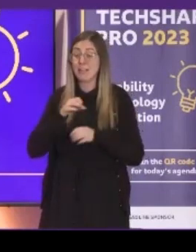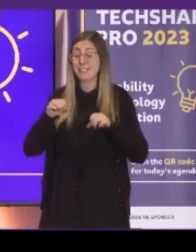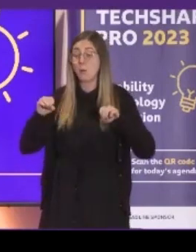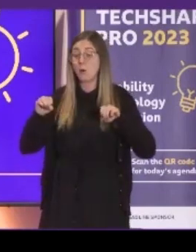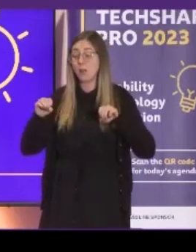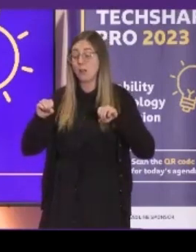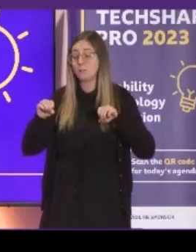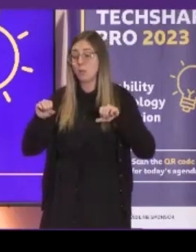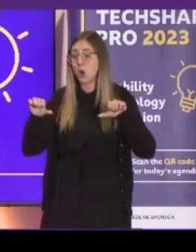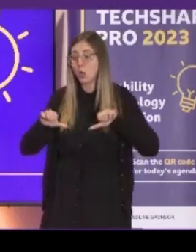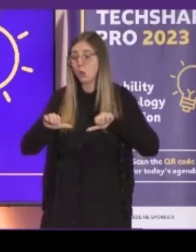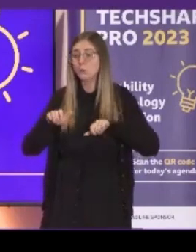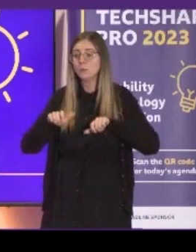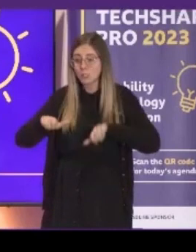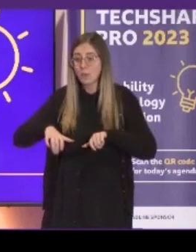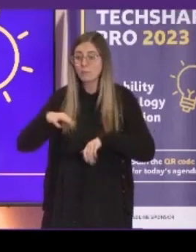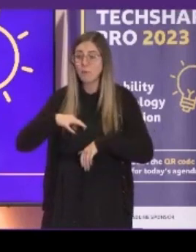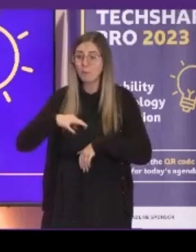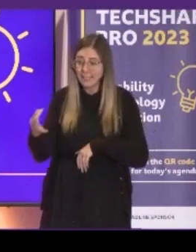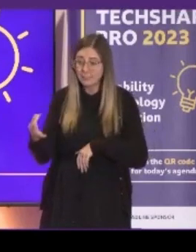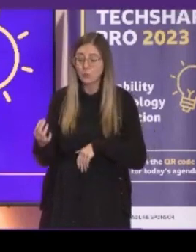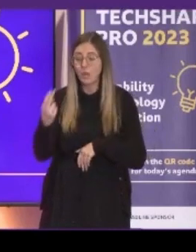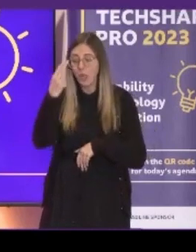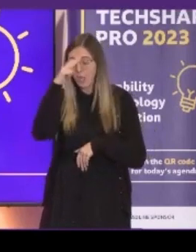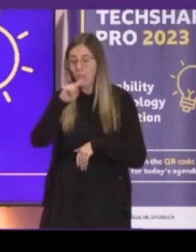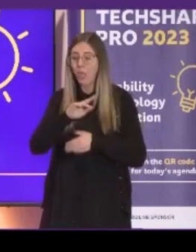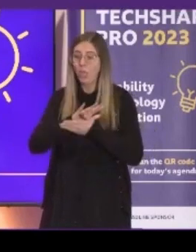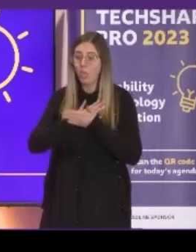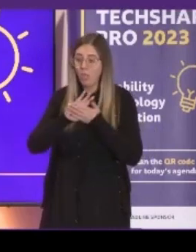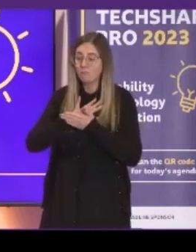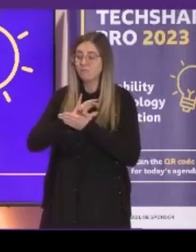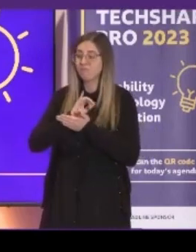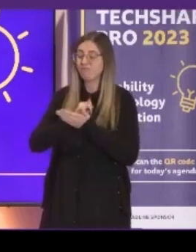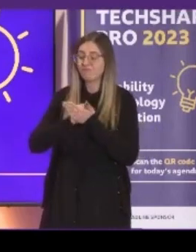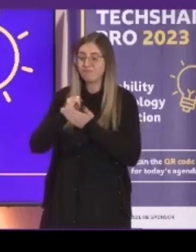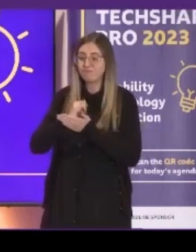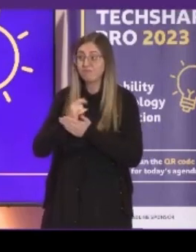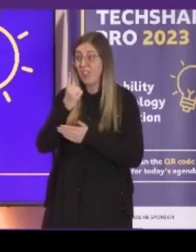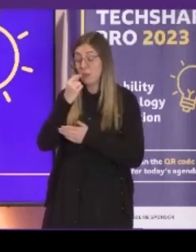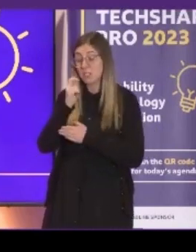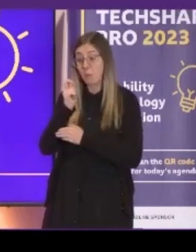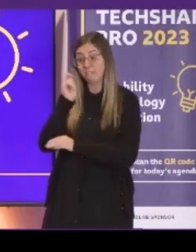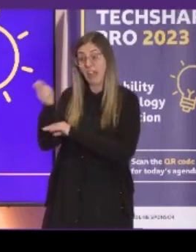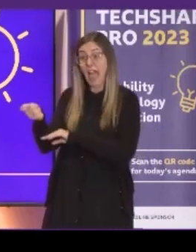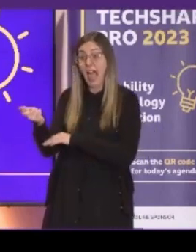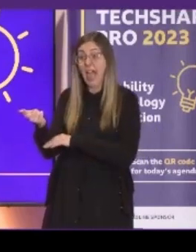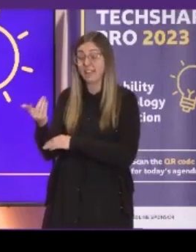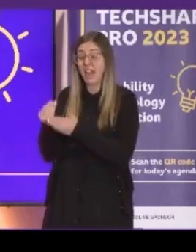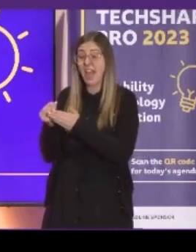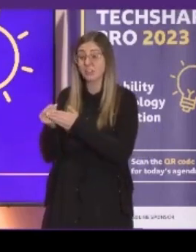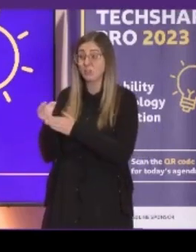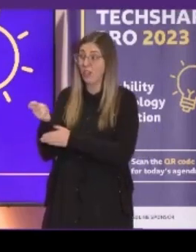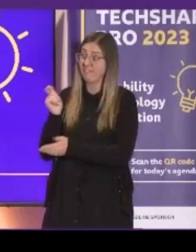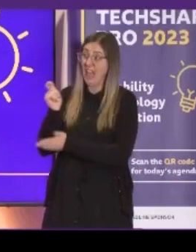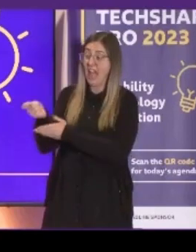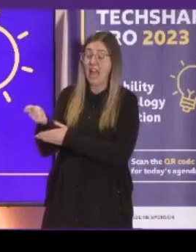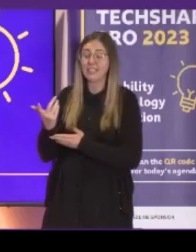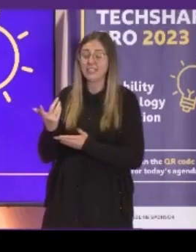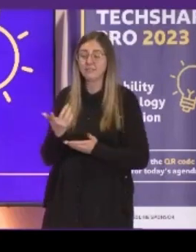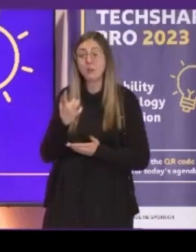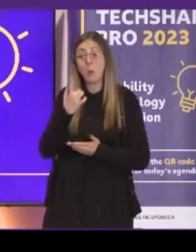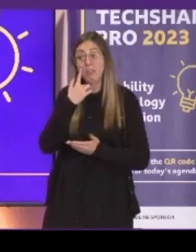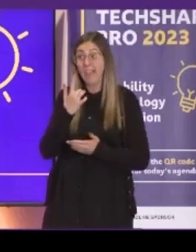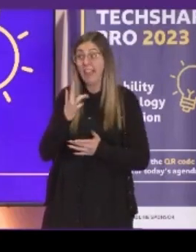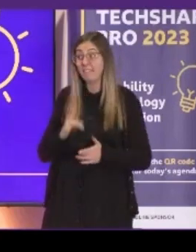at risk of losing reputation, depending on who you are, potential financial penalties as well. So I think it's just really important to